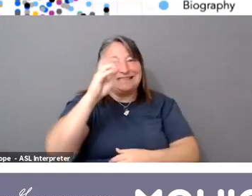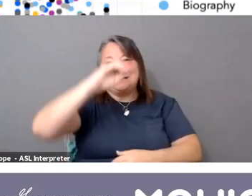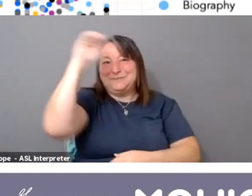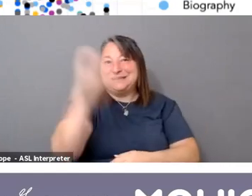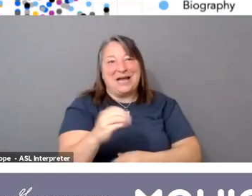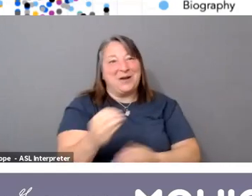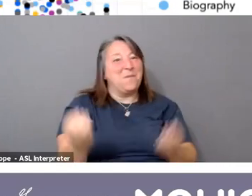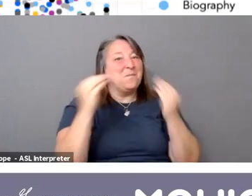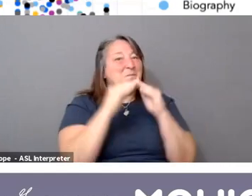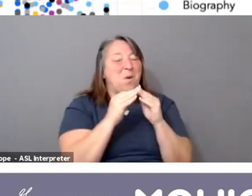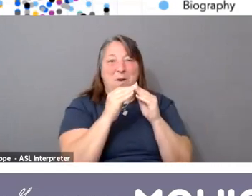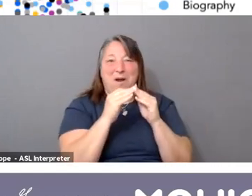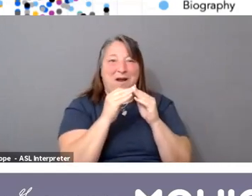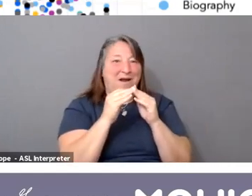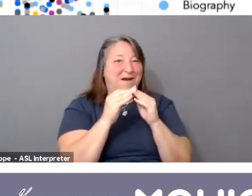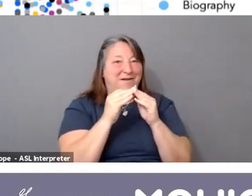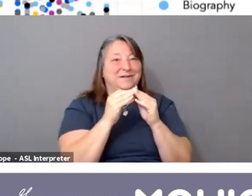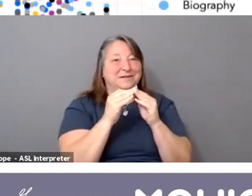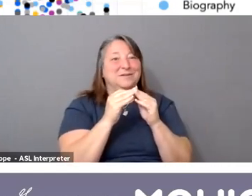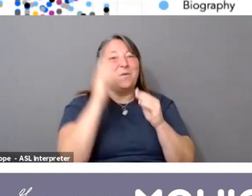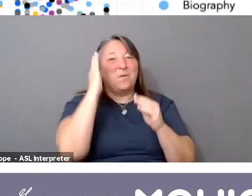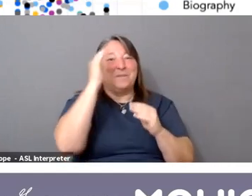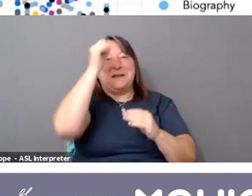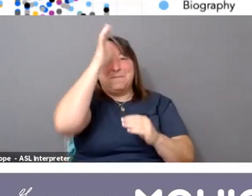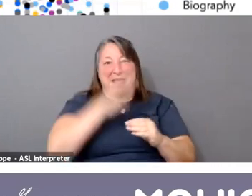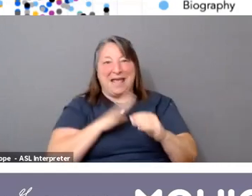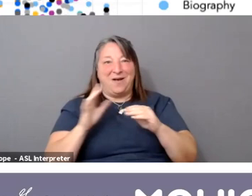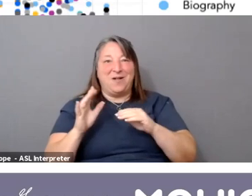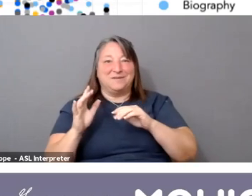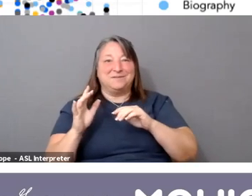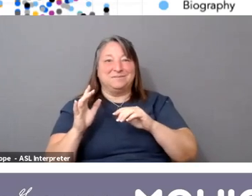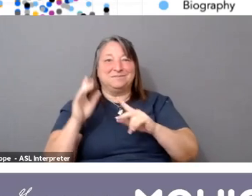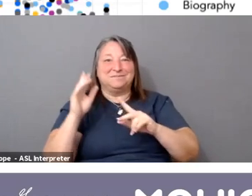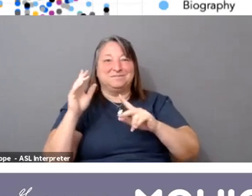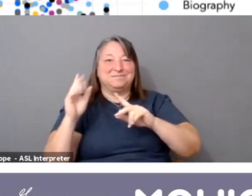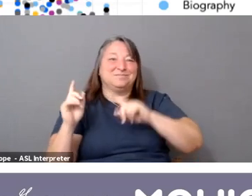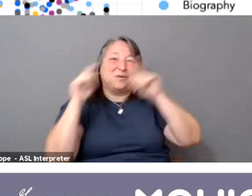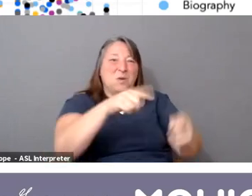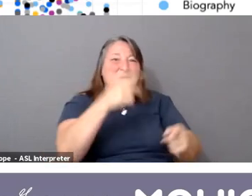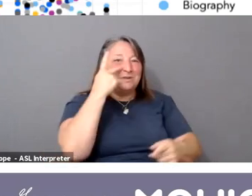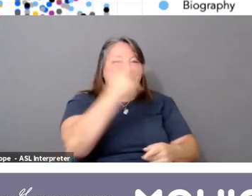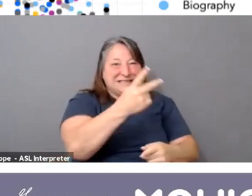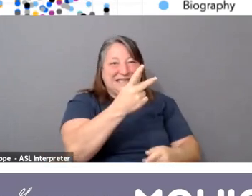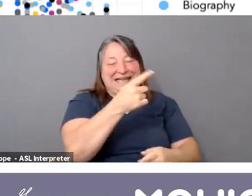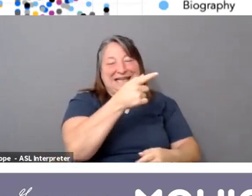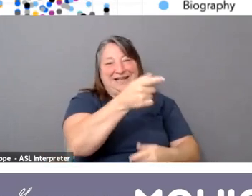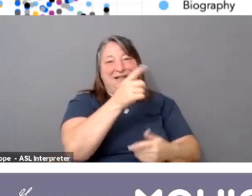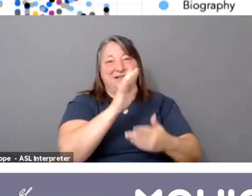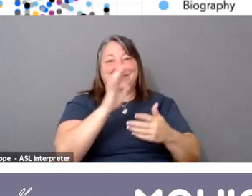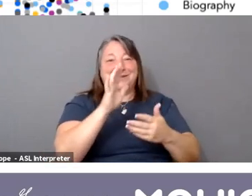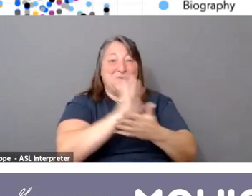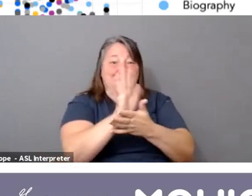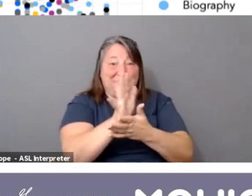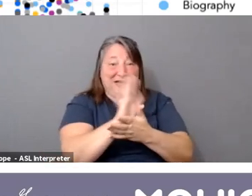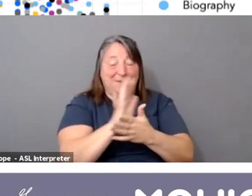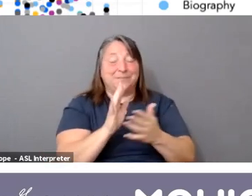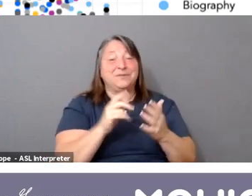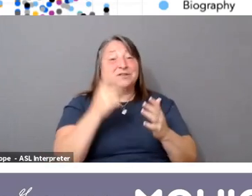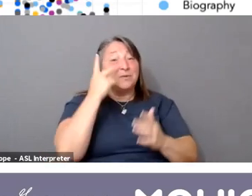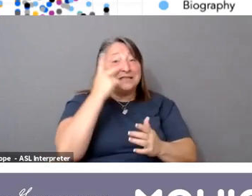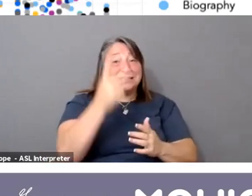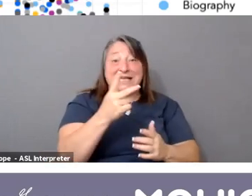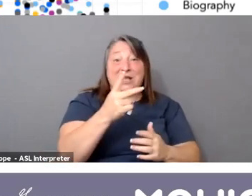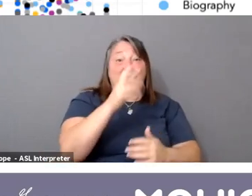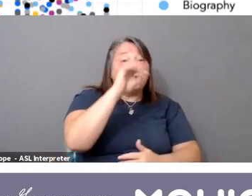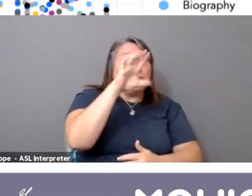more male audience goers. So again, we see race and gender differences, which indicates that people,